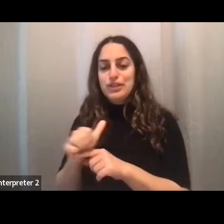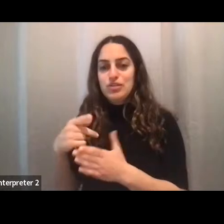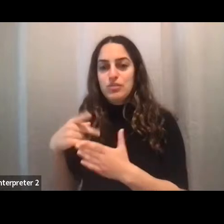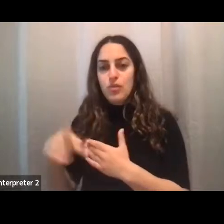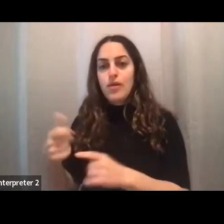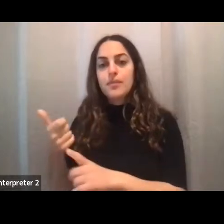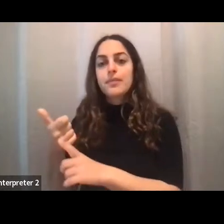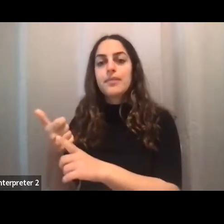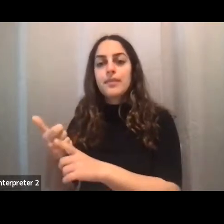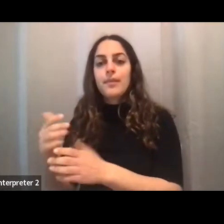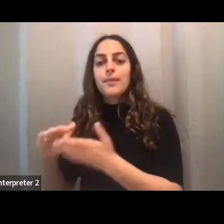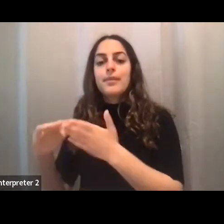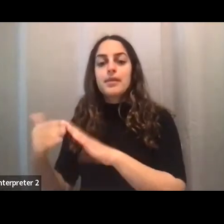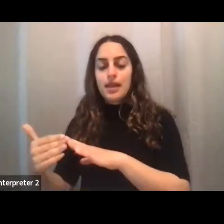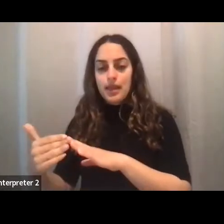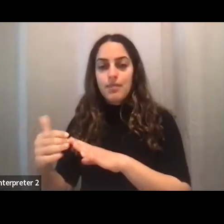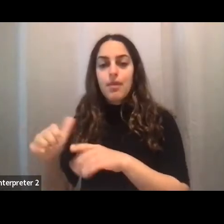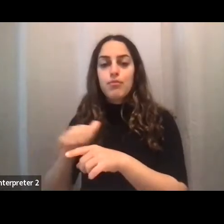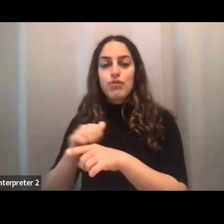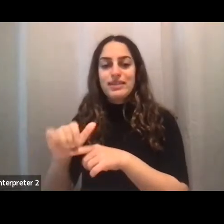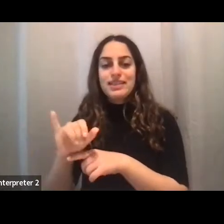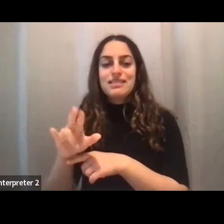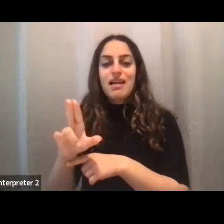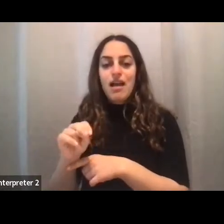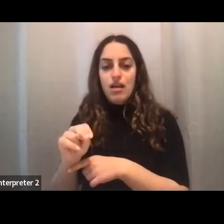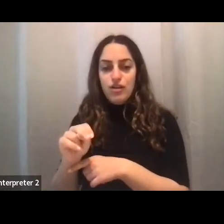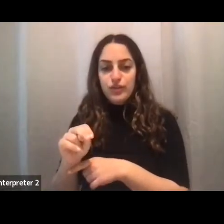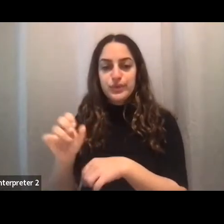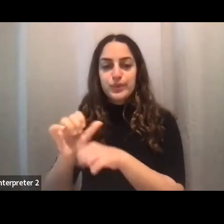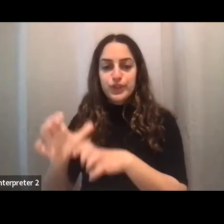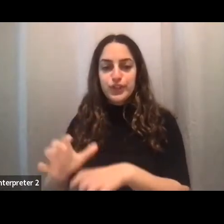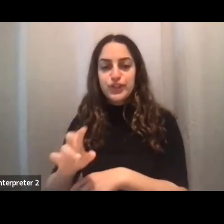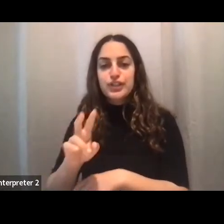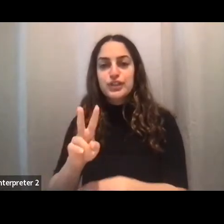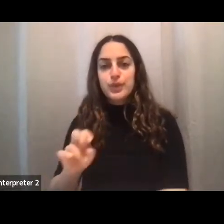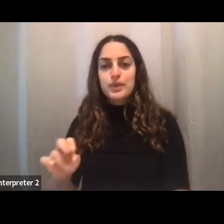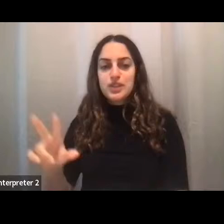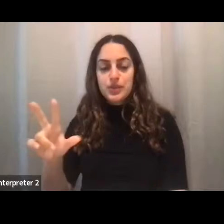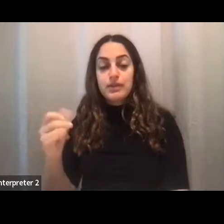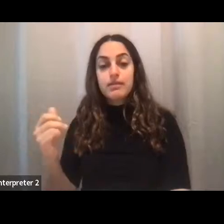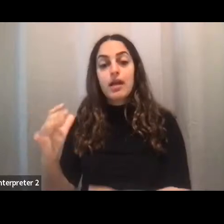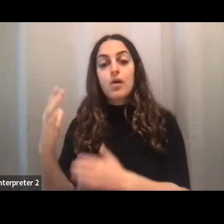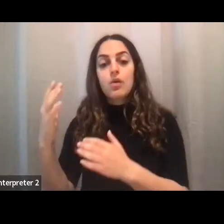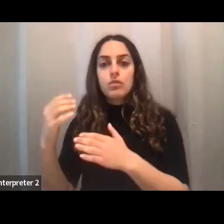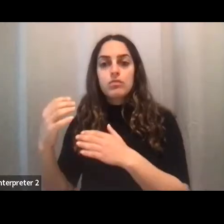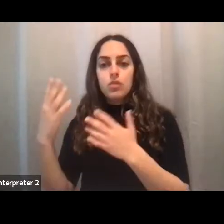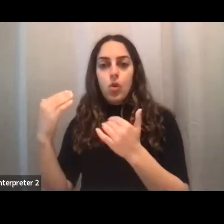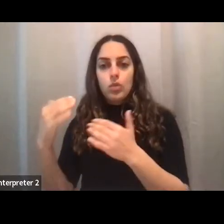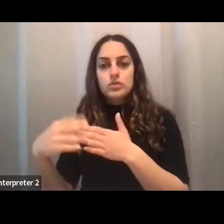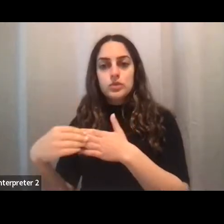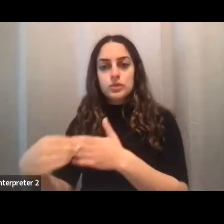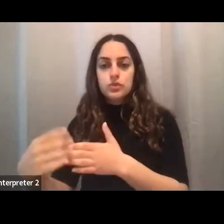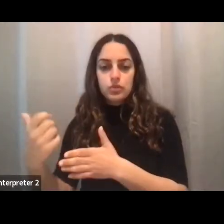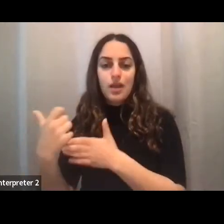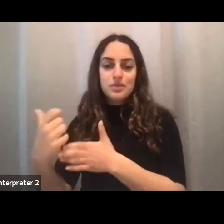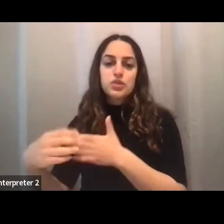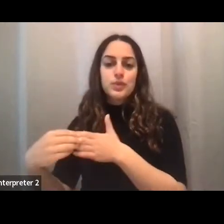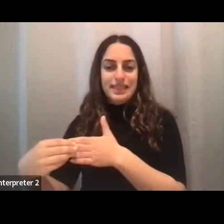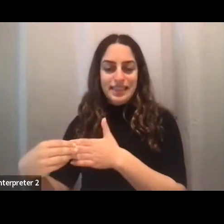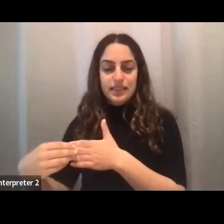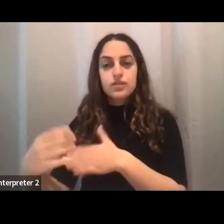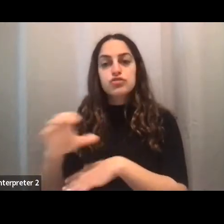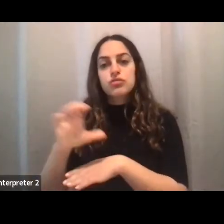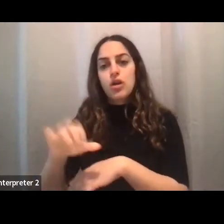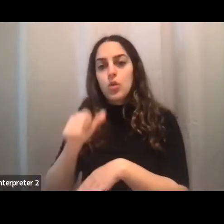an apprentice iron worker in 2003. she now helps to lead chicago women in trades serving as the vice president of